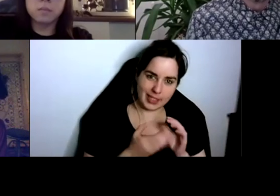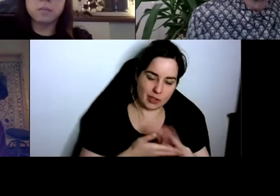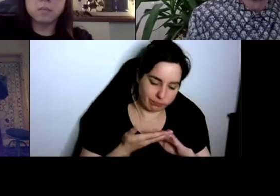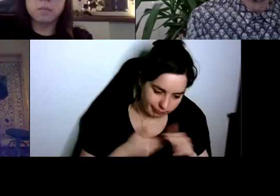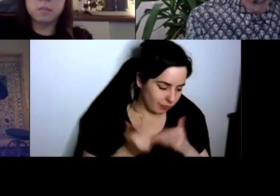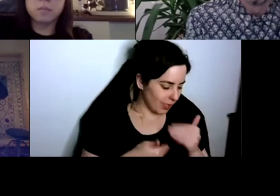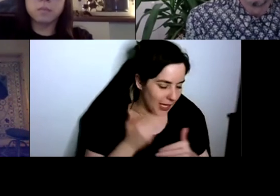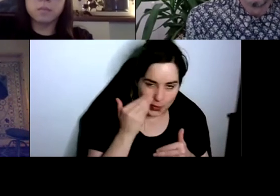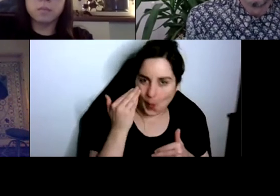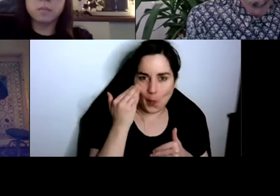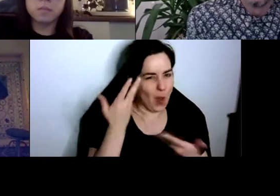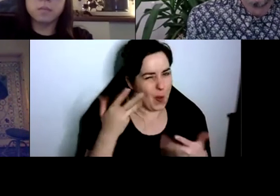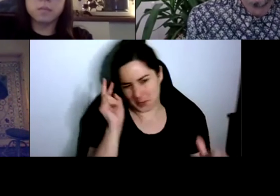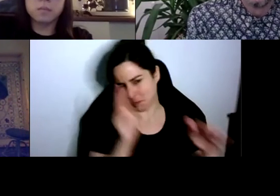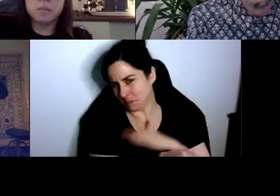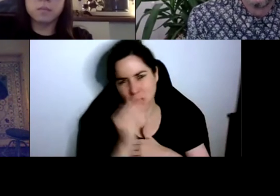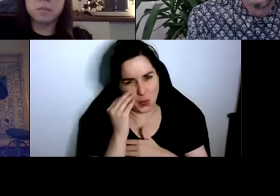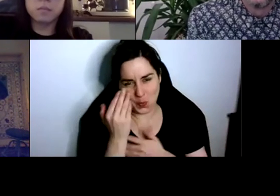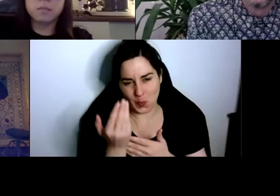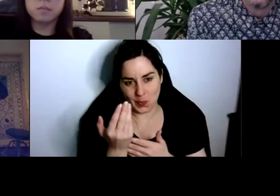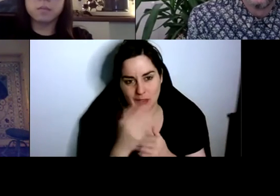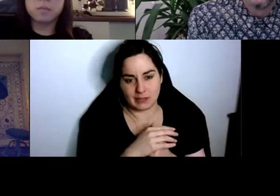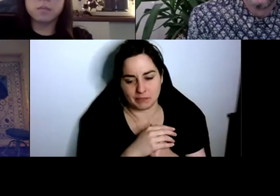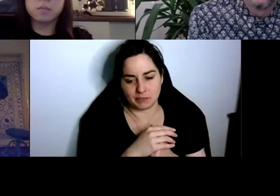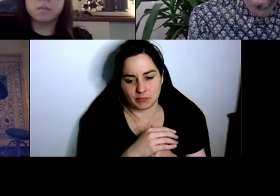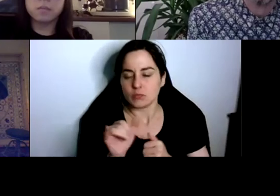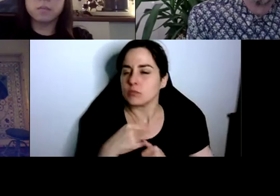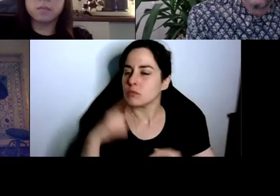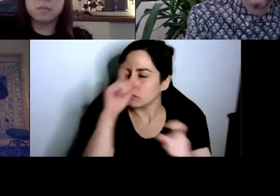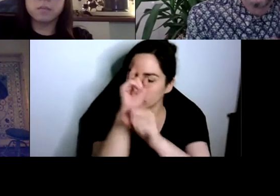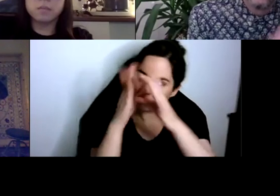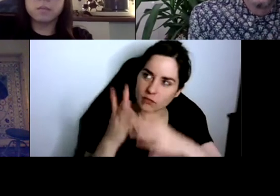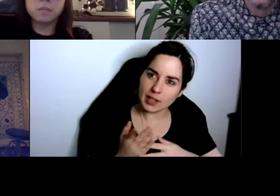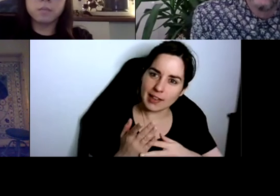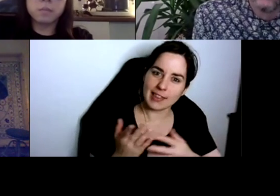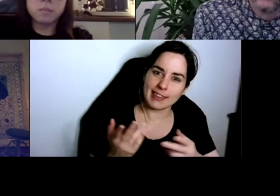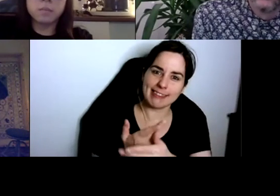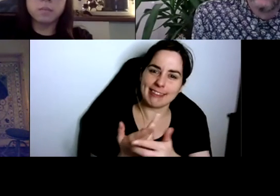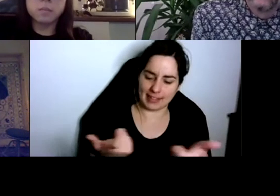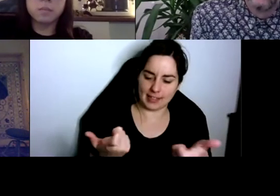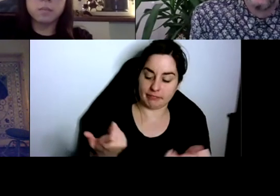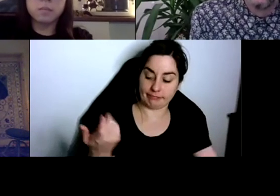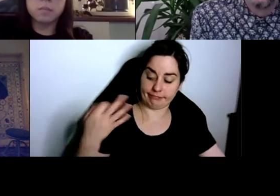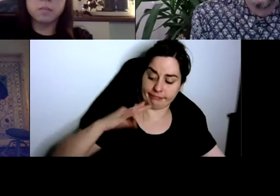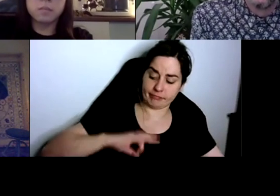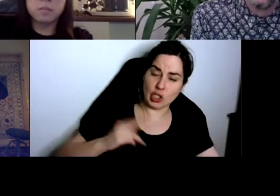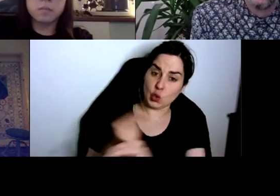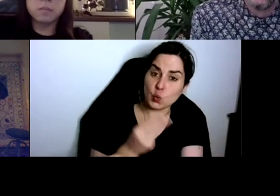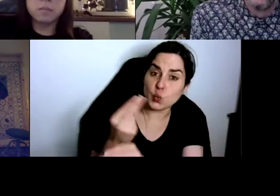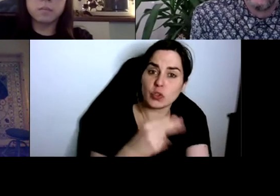I also think about, like, the use value of things, right? Like, so what is the